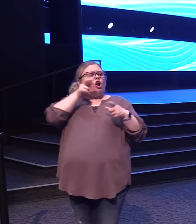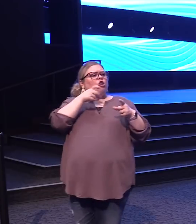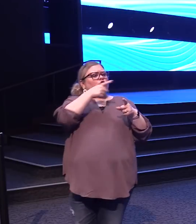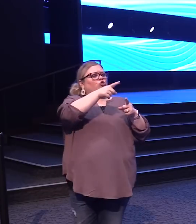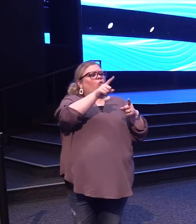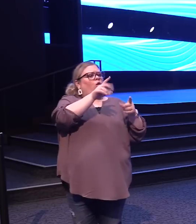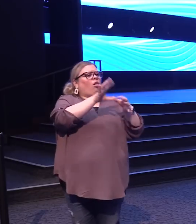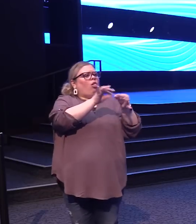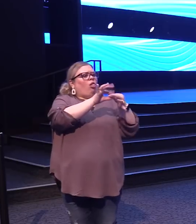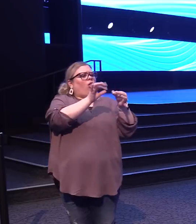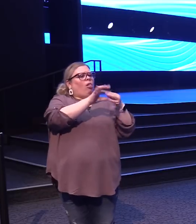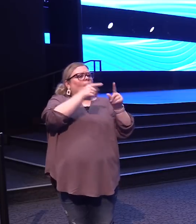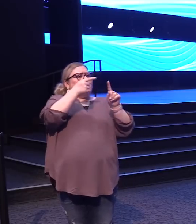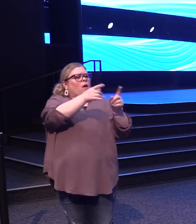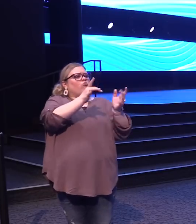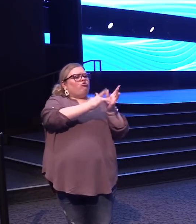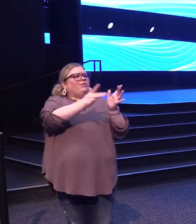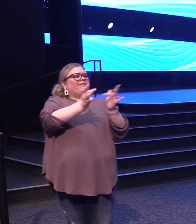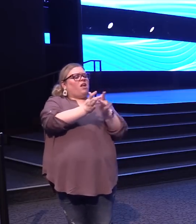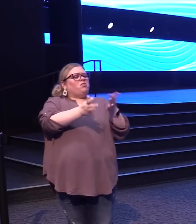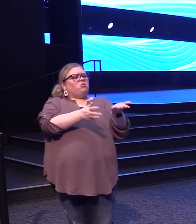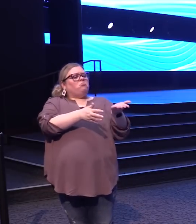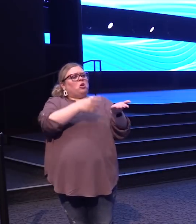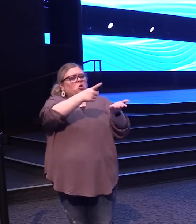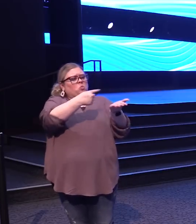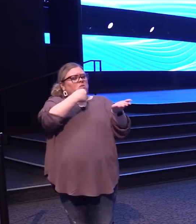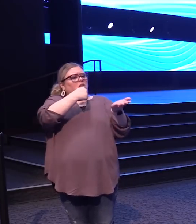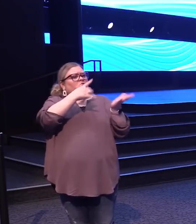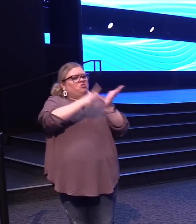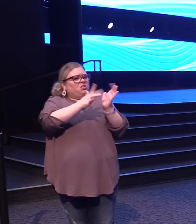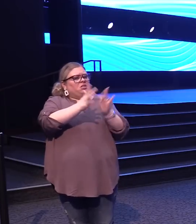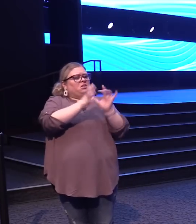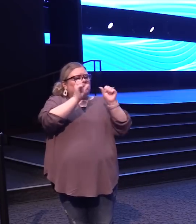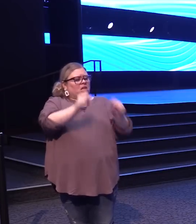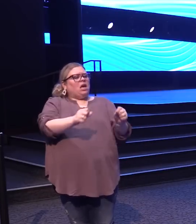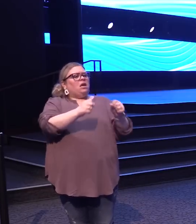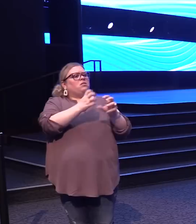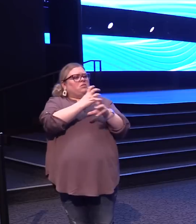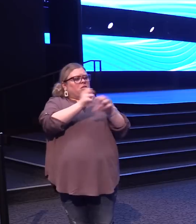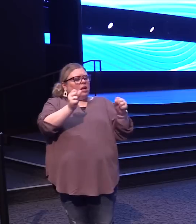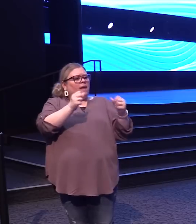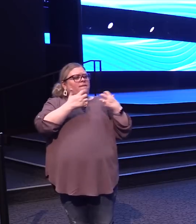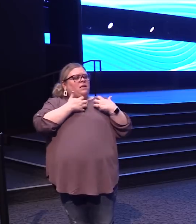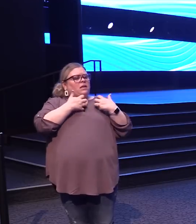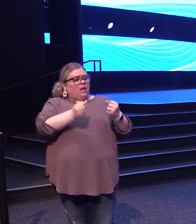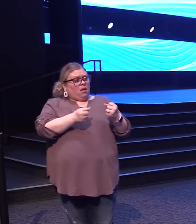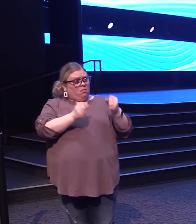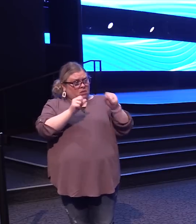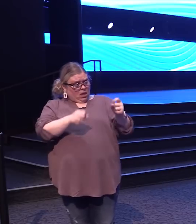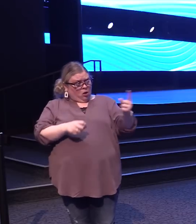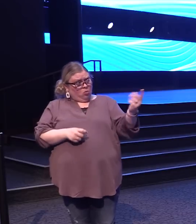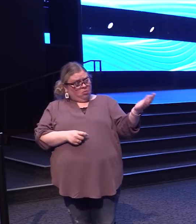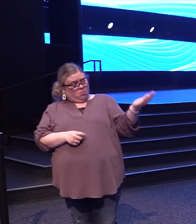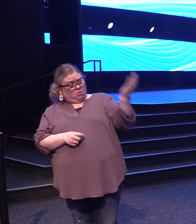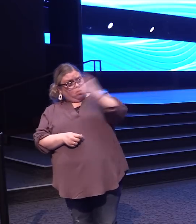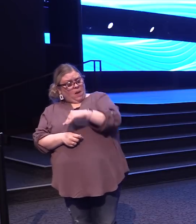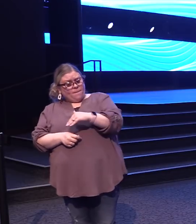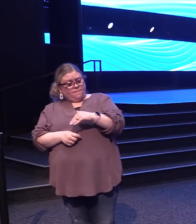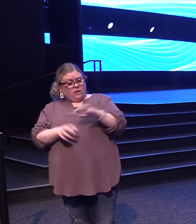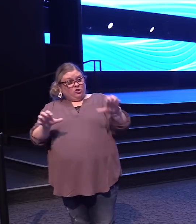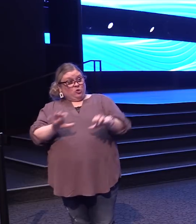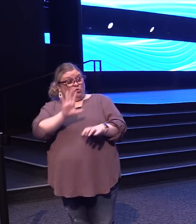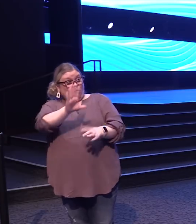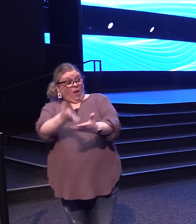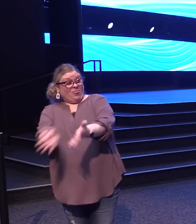the wall speaking about Jesus. And you said, Jesus can save and heal. Can you come and do your